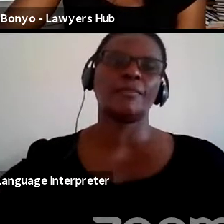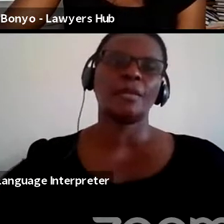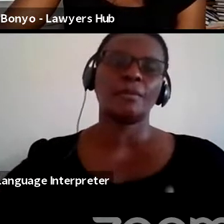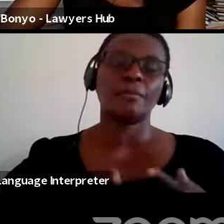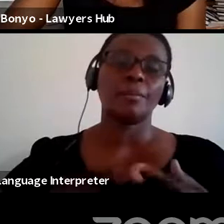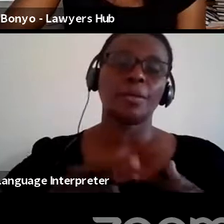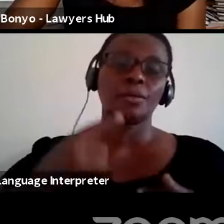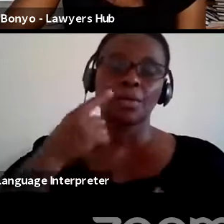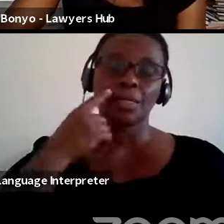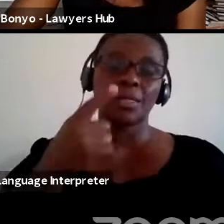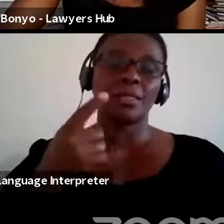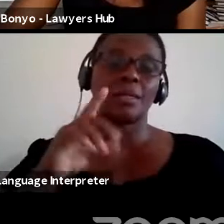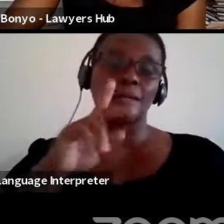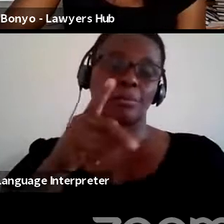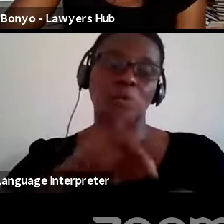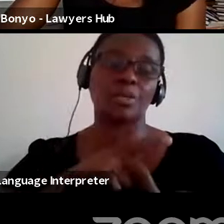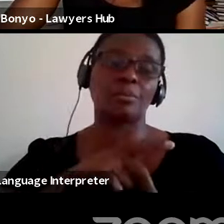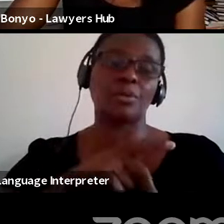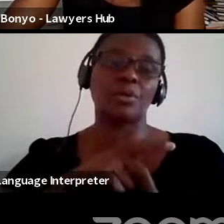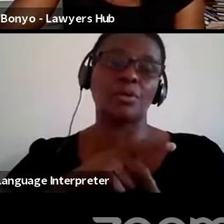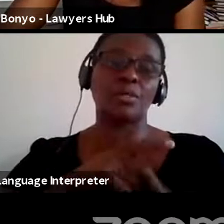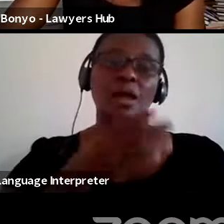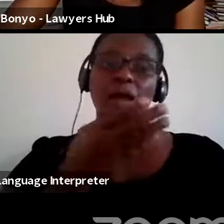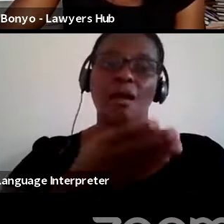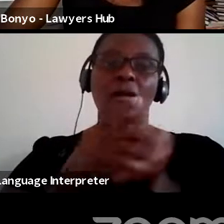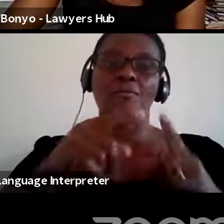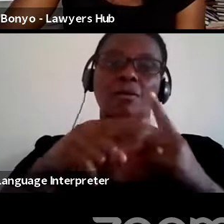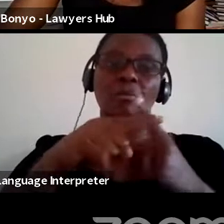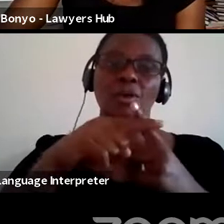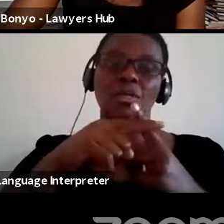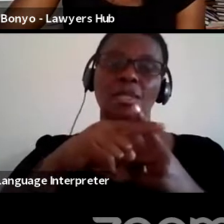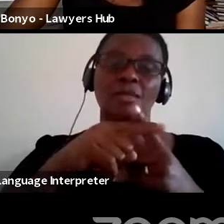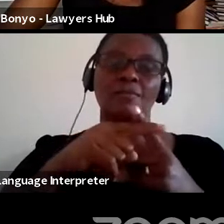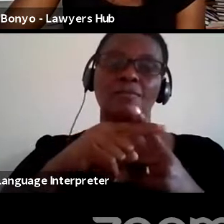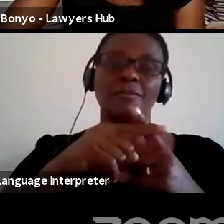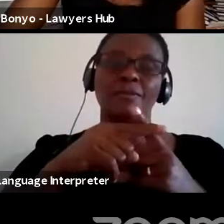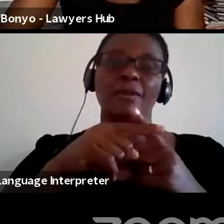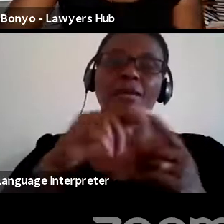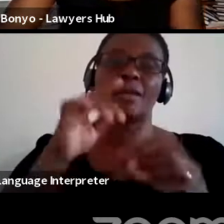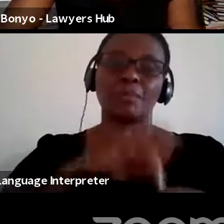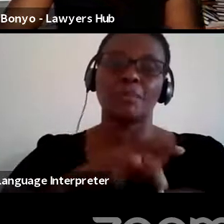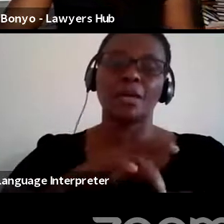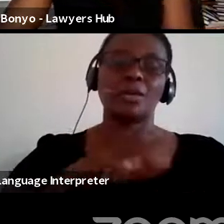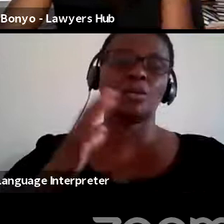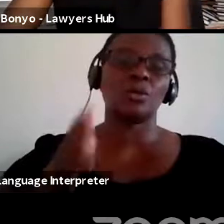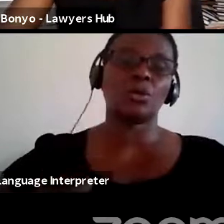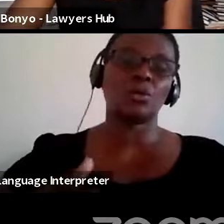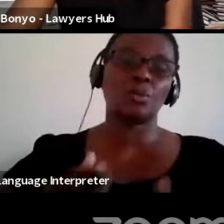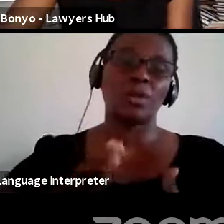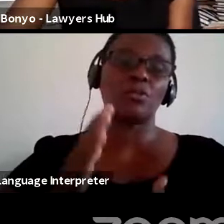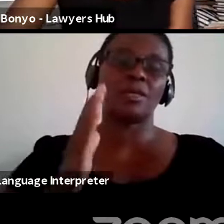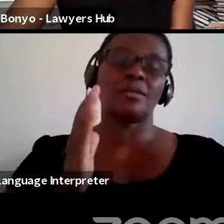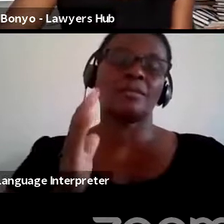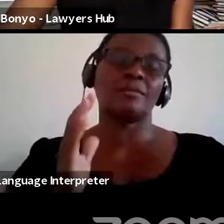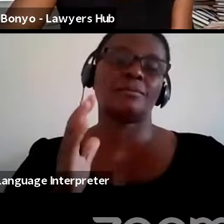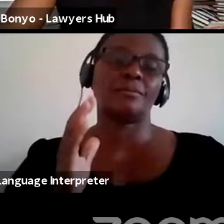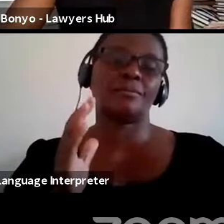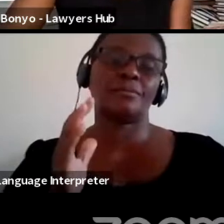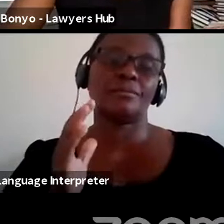on human rights. And that's one of the reasons that we launched, that the 2-year anniversary launched the Global Open